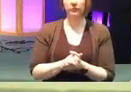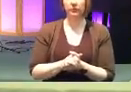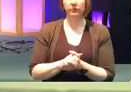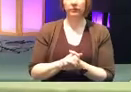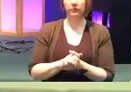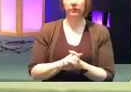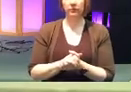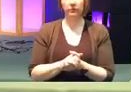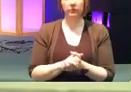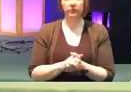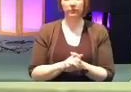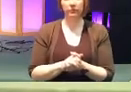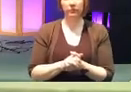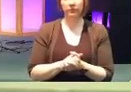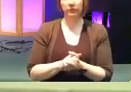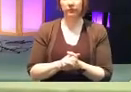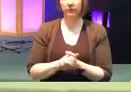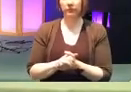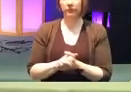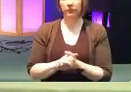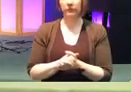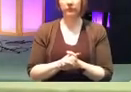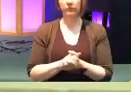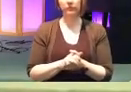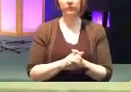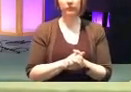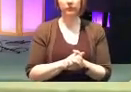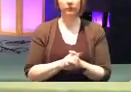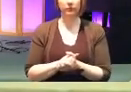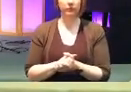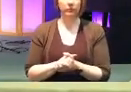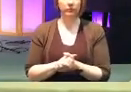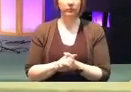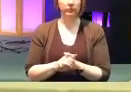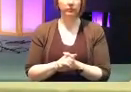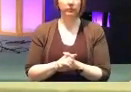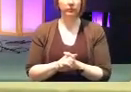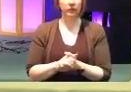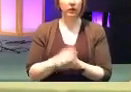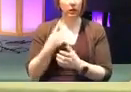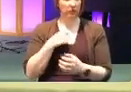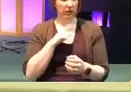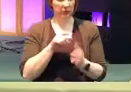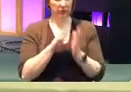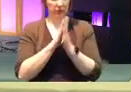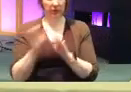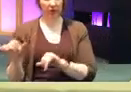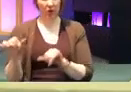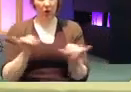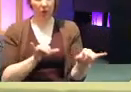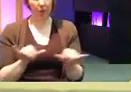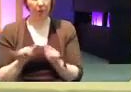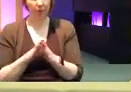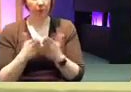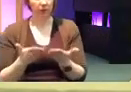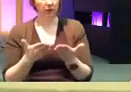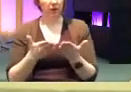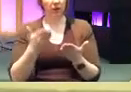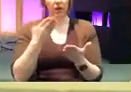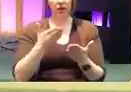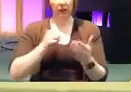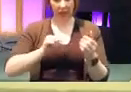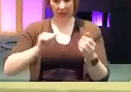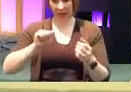But we need to pray, I believe. The same prayer as the church in the book of Acts. And come before God and say, now,